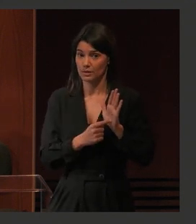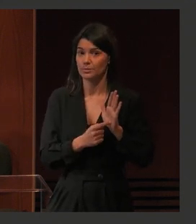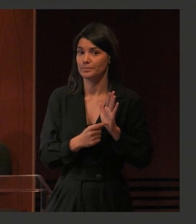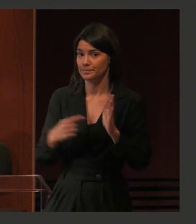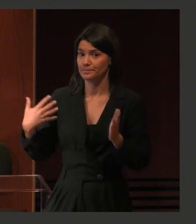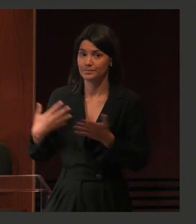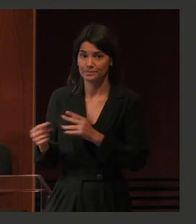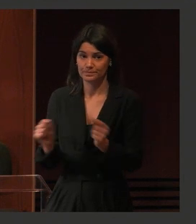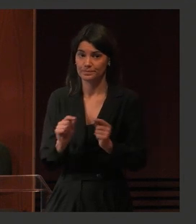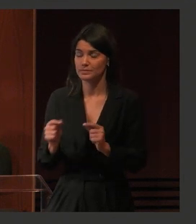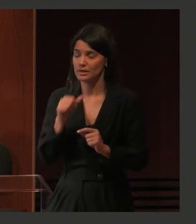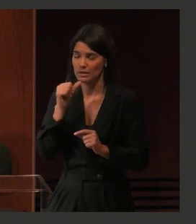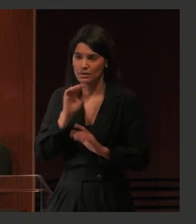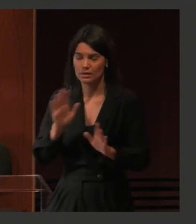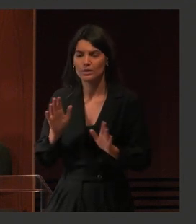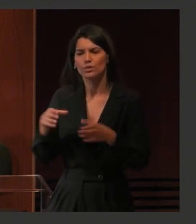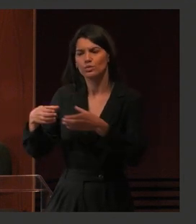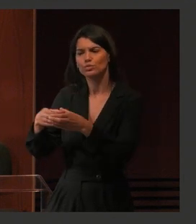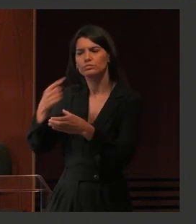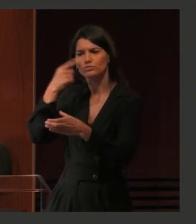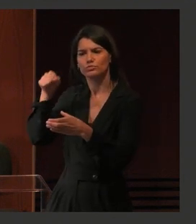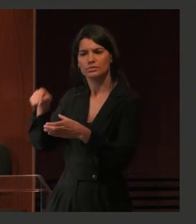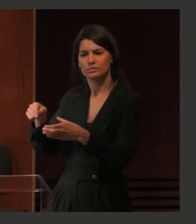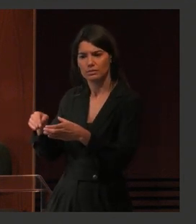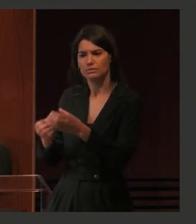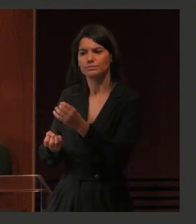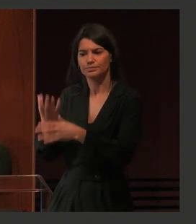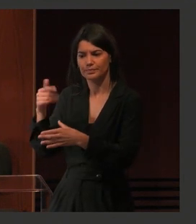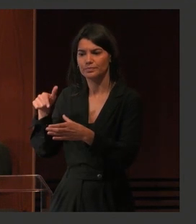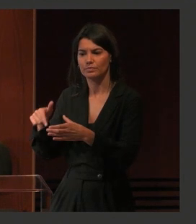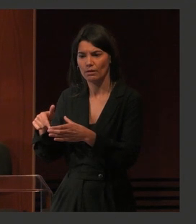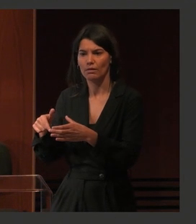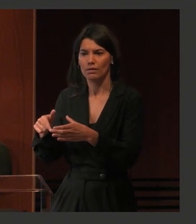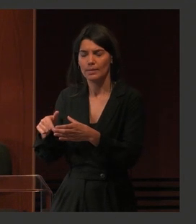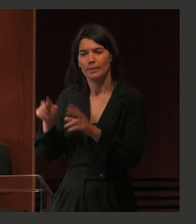for that intellectual freedom and access to information.